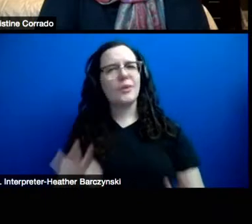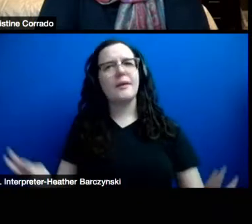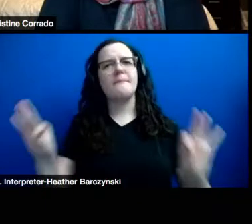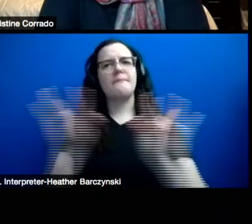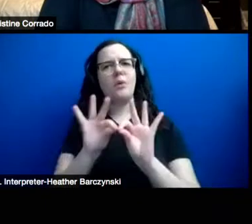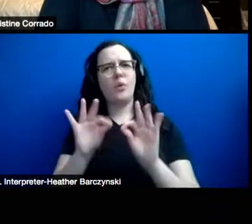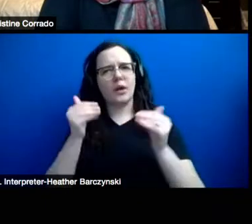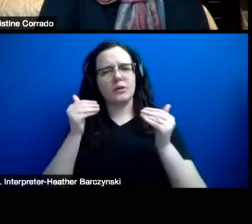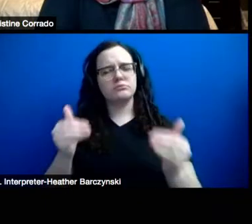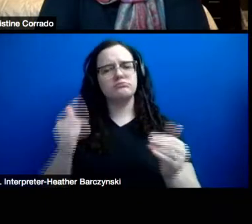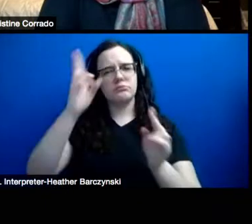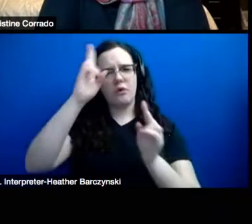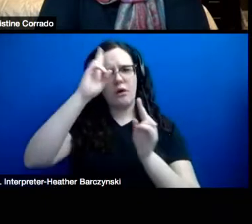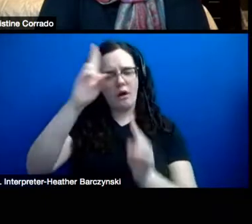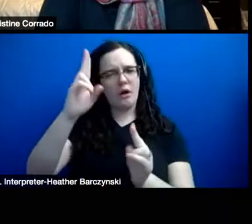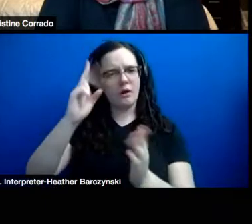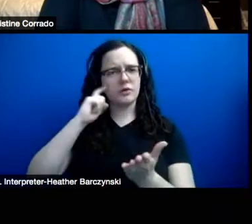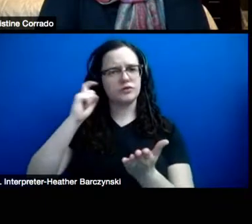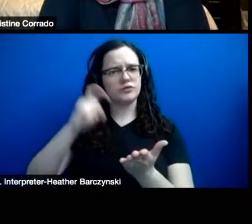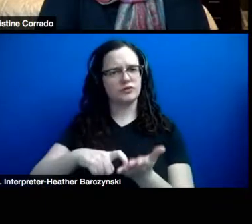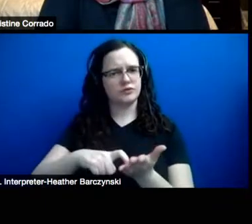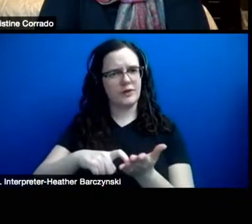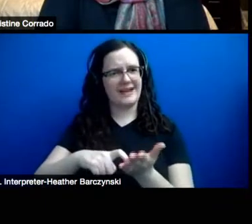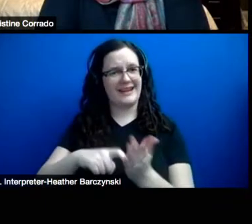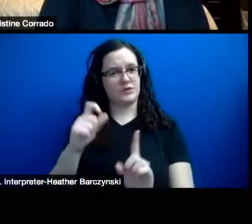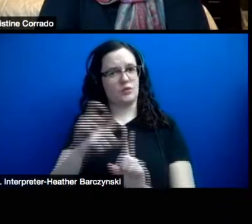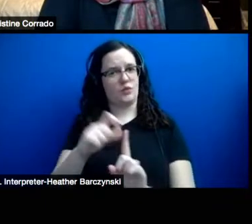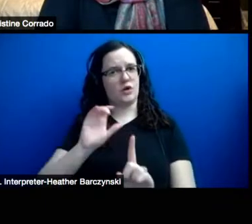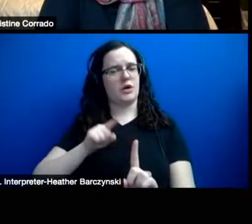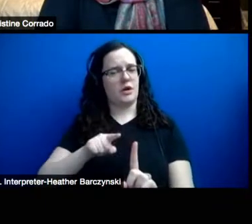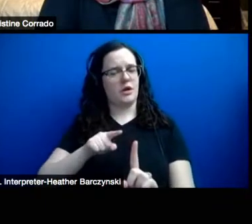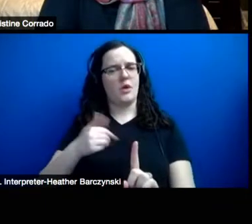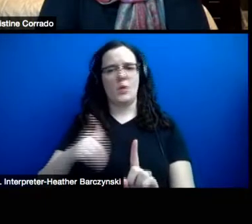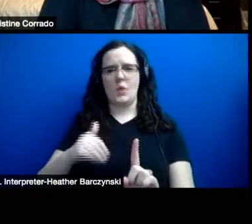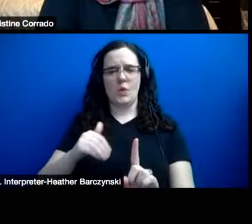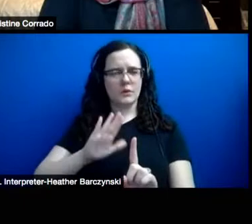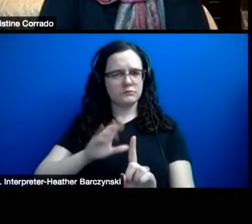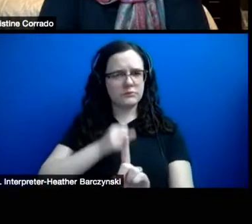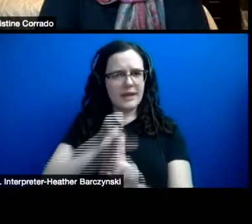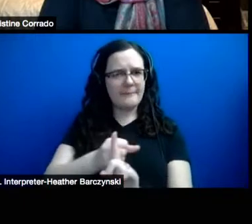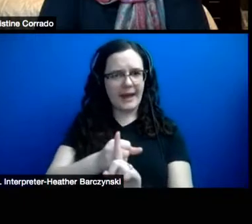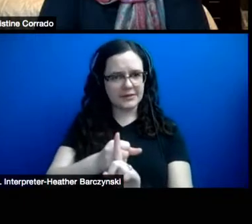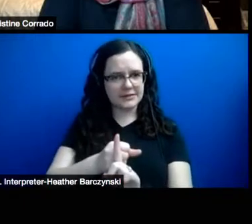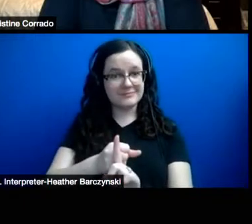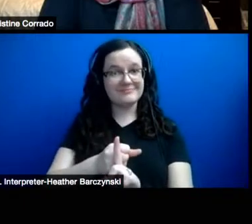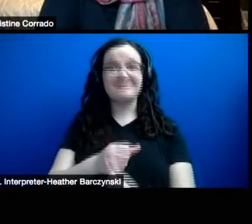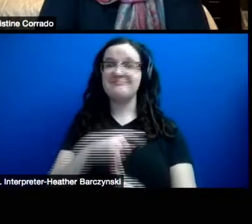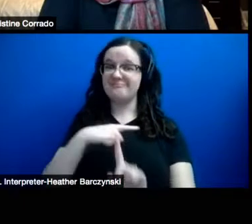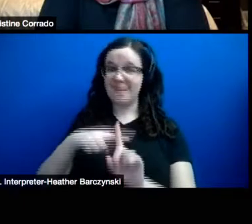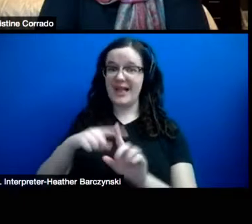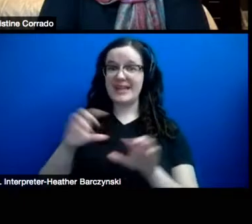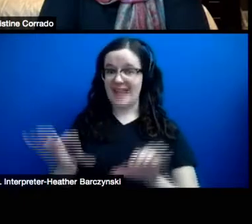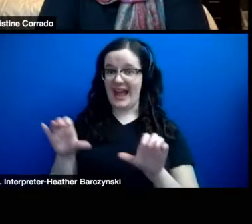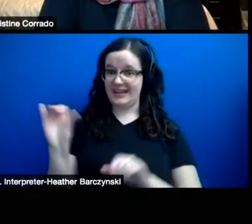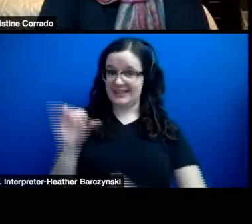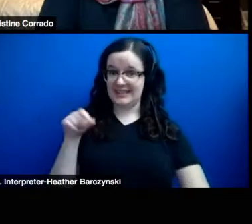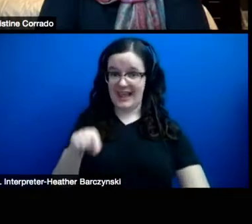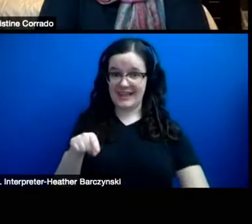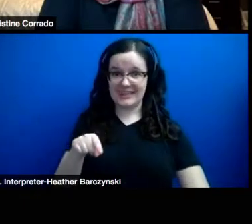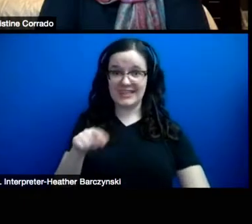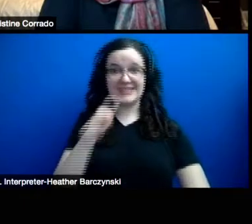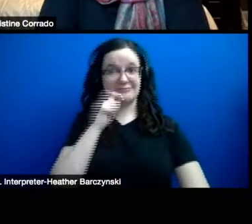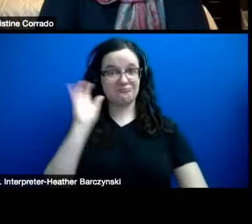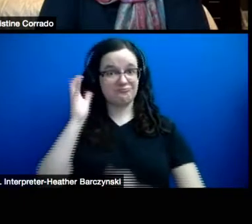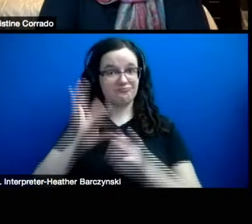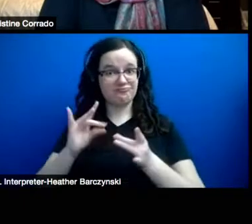and recognize the impact of words and acts such as these on those who may